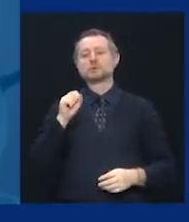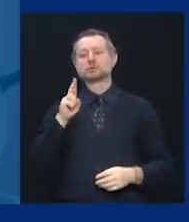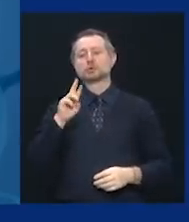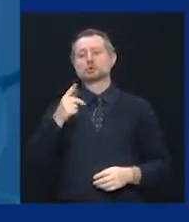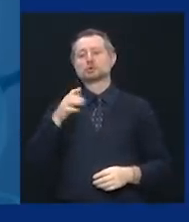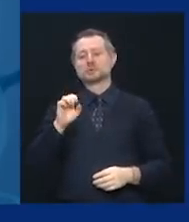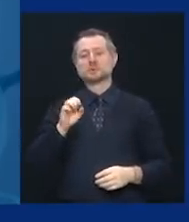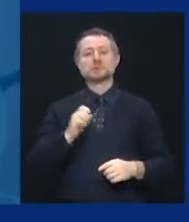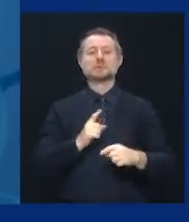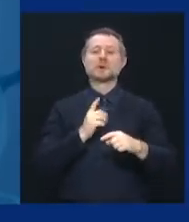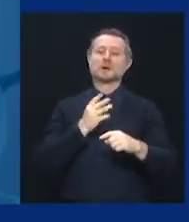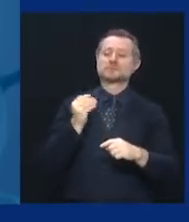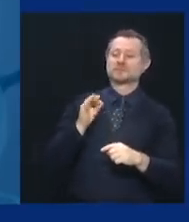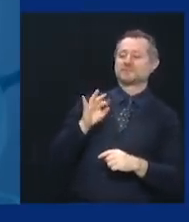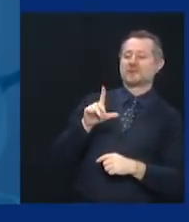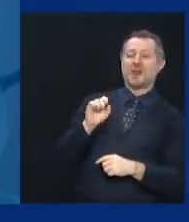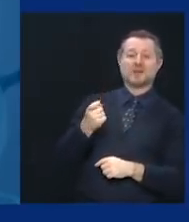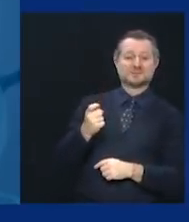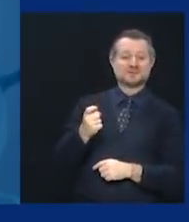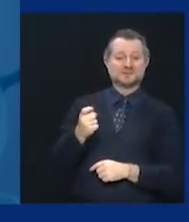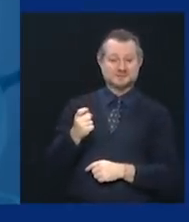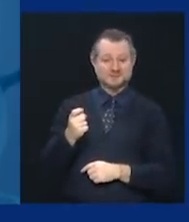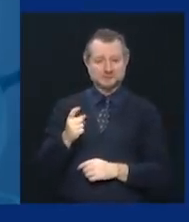operation for hospitals and for the state,